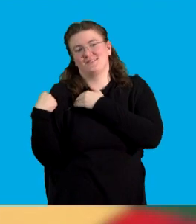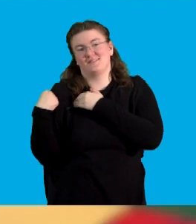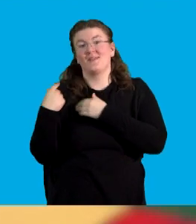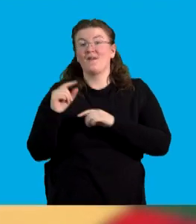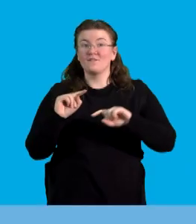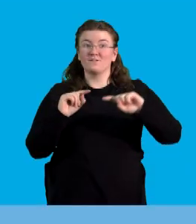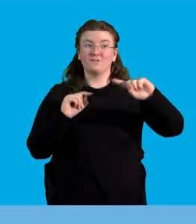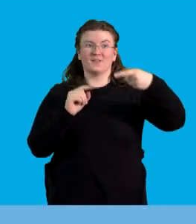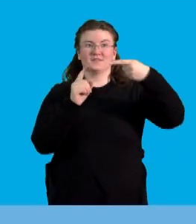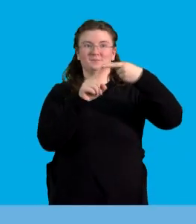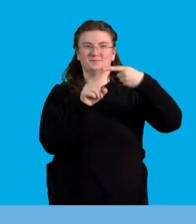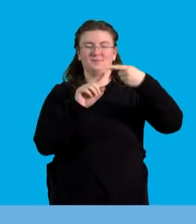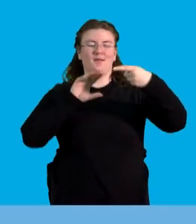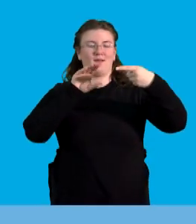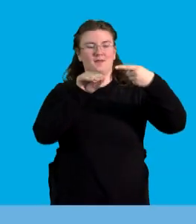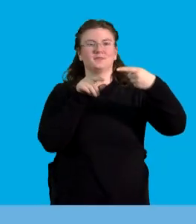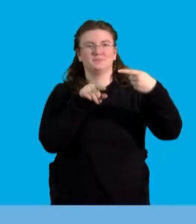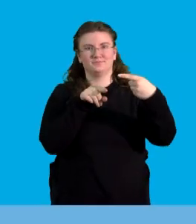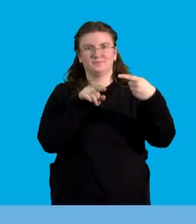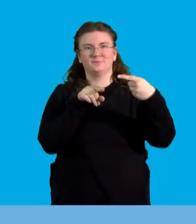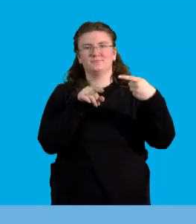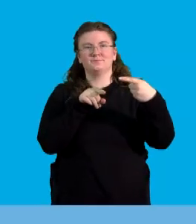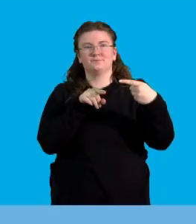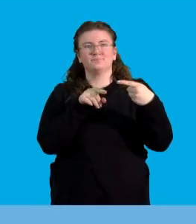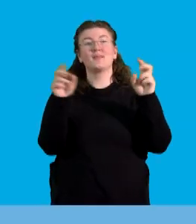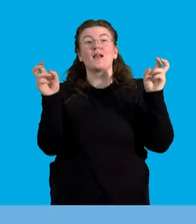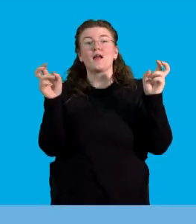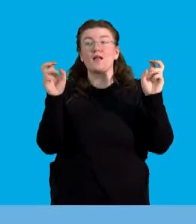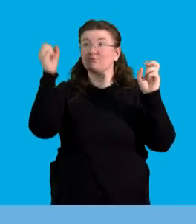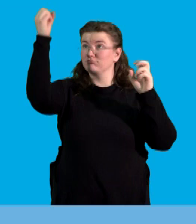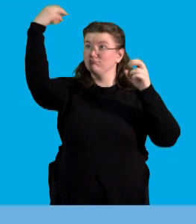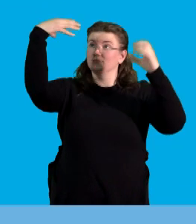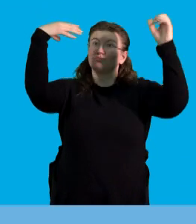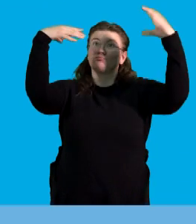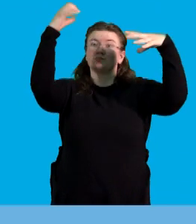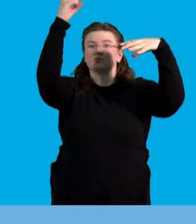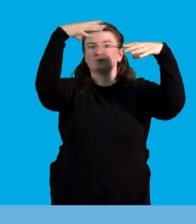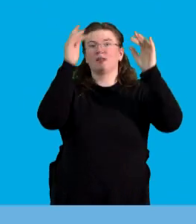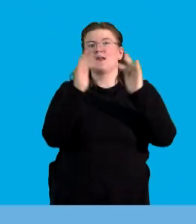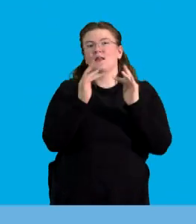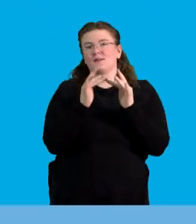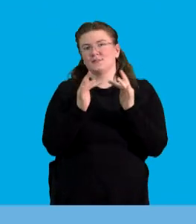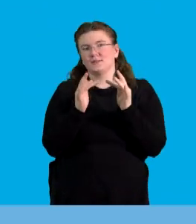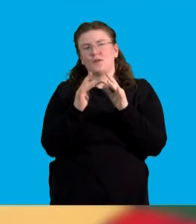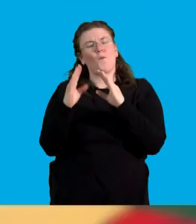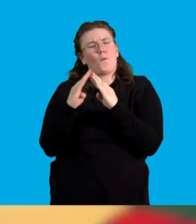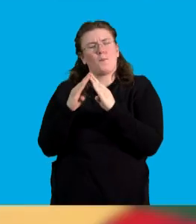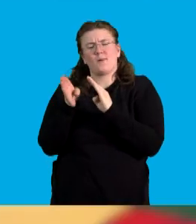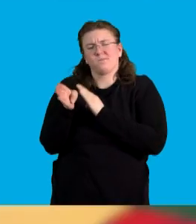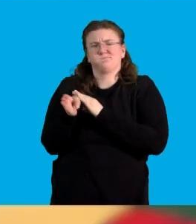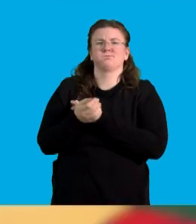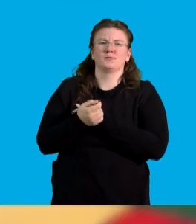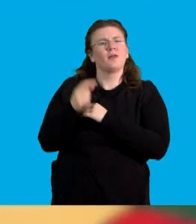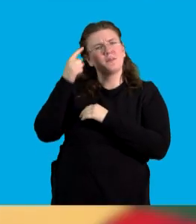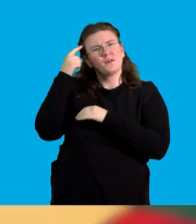is asking us how are light bulbs connected in the lighting circuit in the houses. So think of your house and think